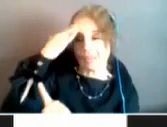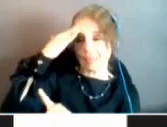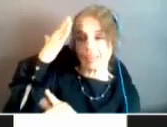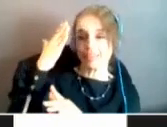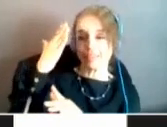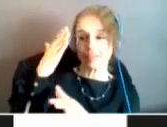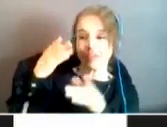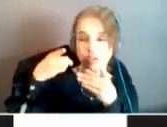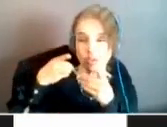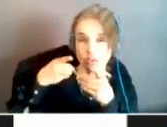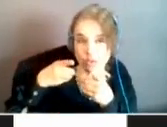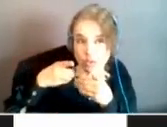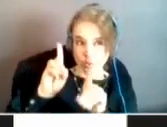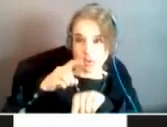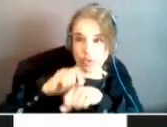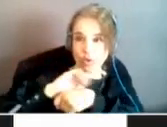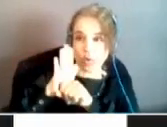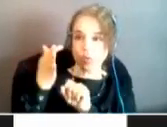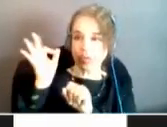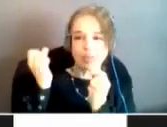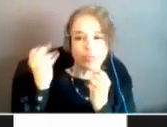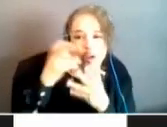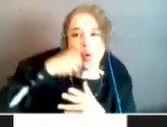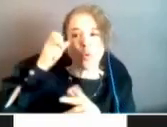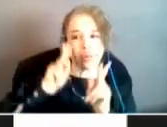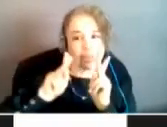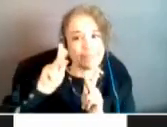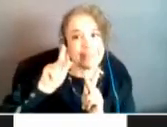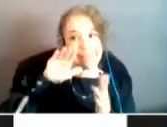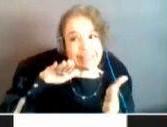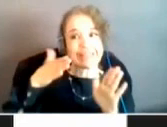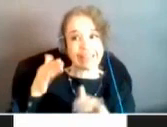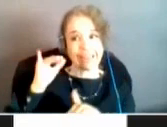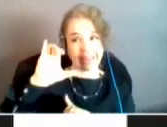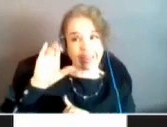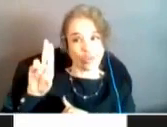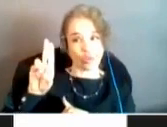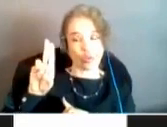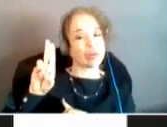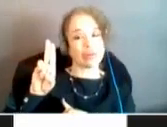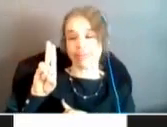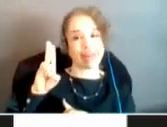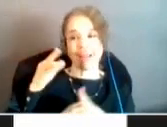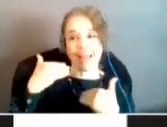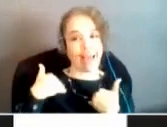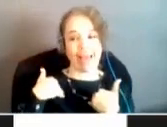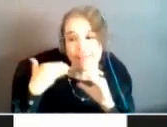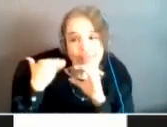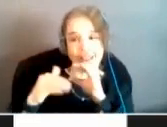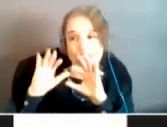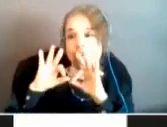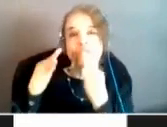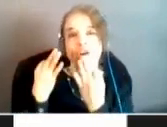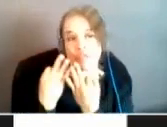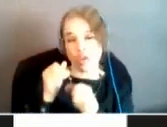certainly during this time of COVID, many older people did die in ICU and didn't have access to family